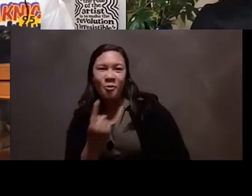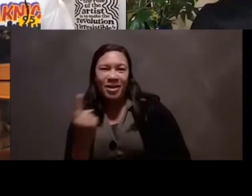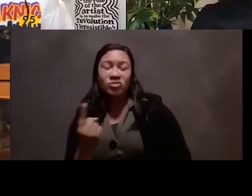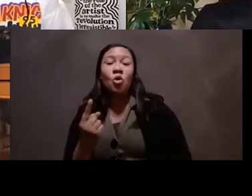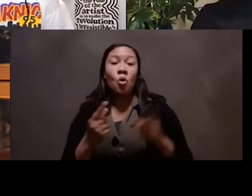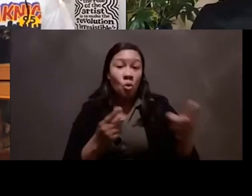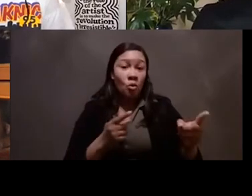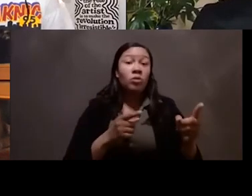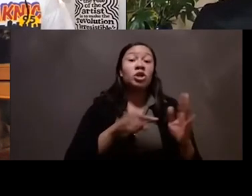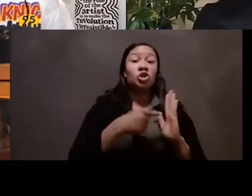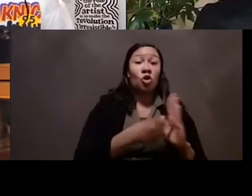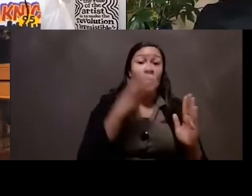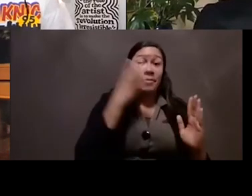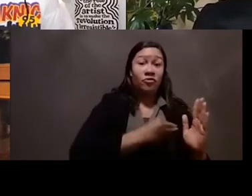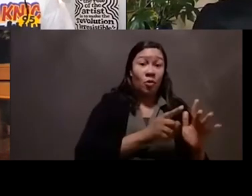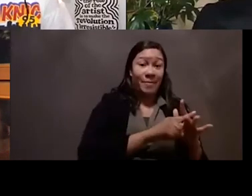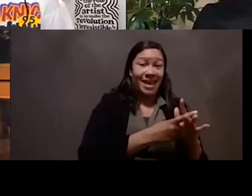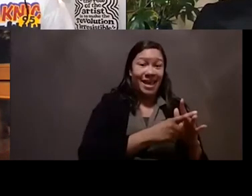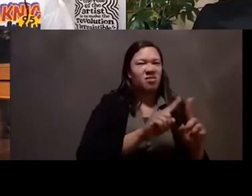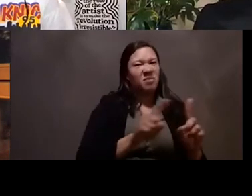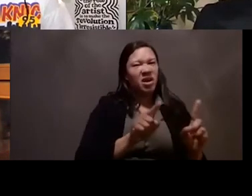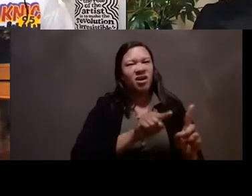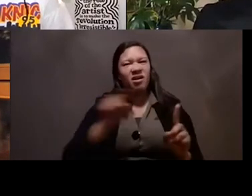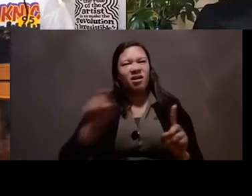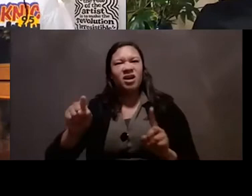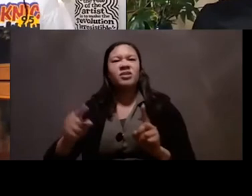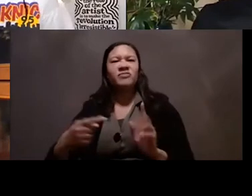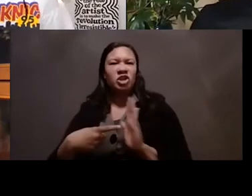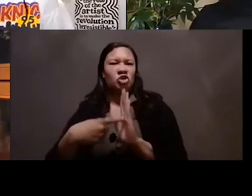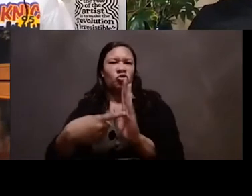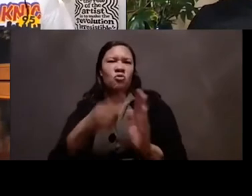kind of how I'm thinking about it right now.